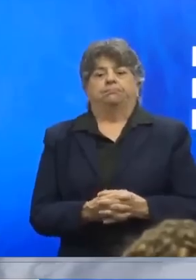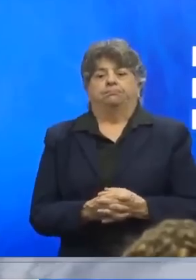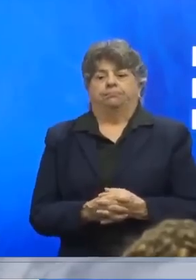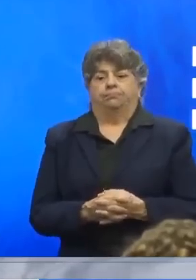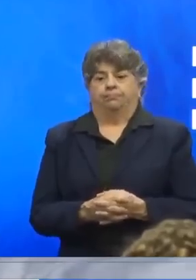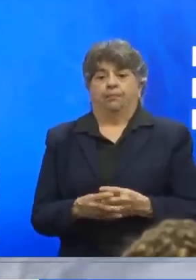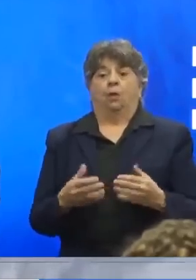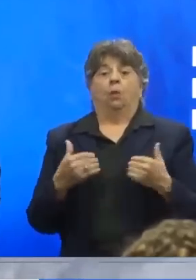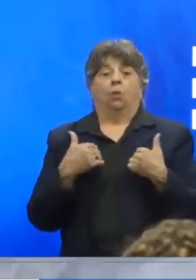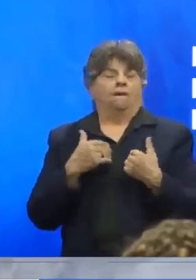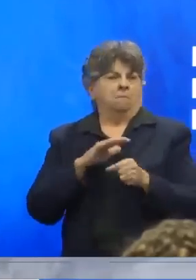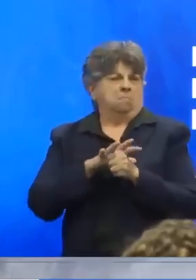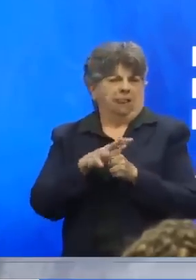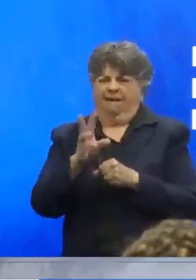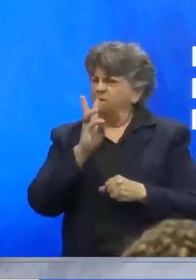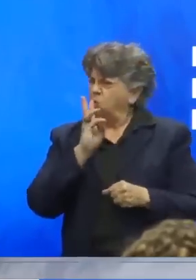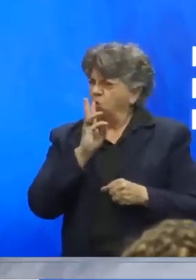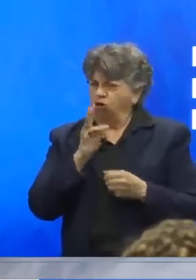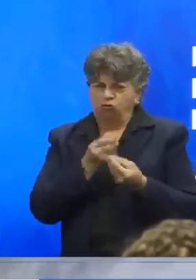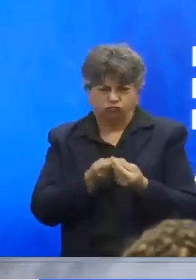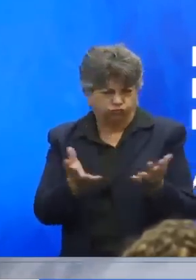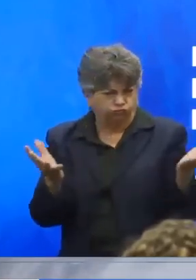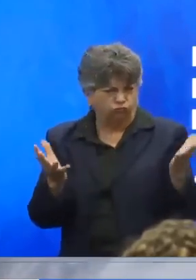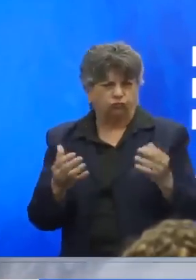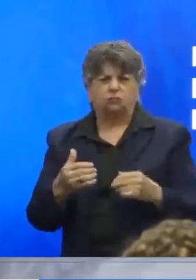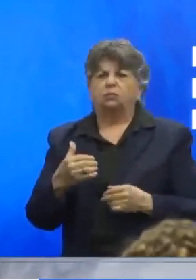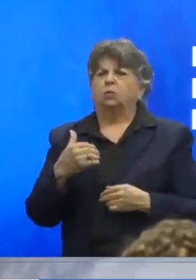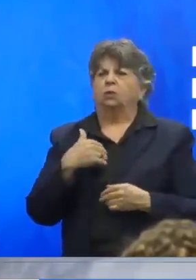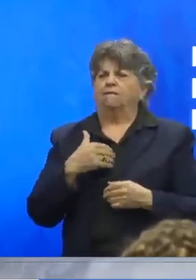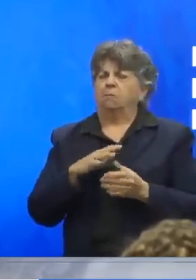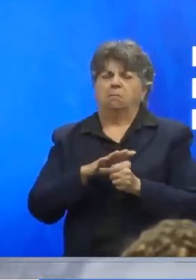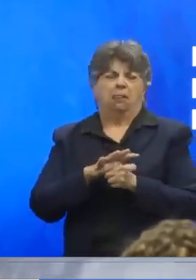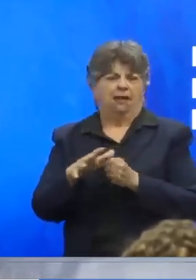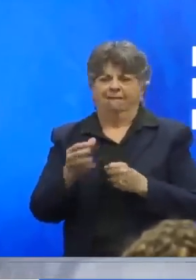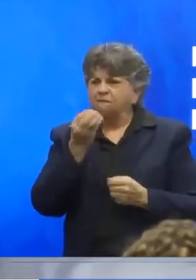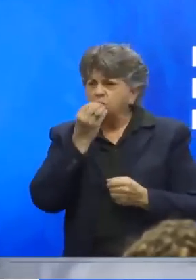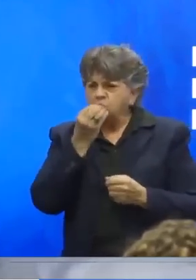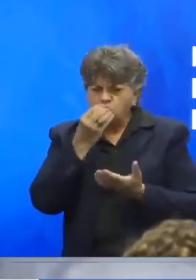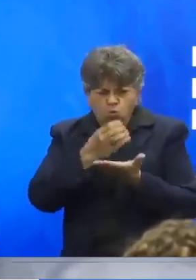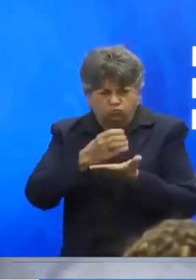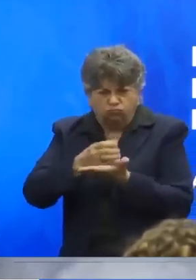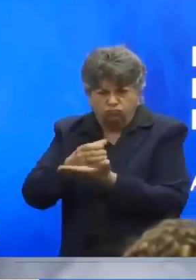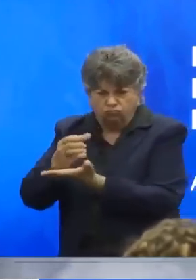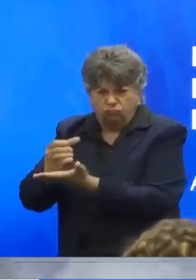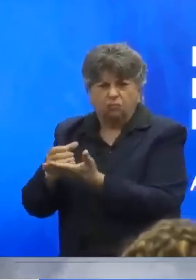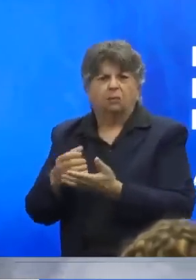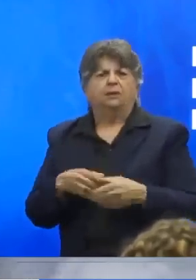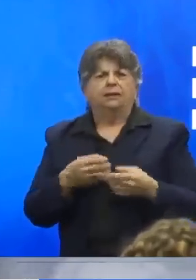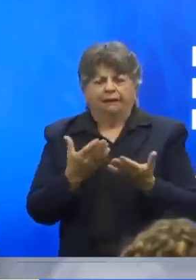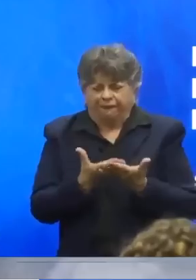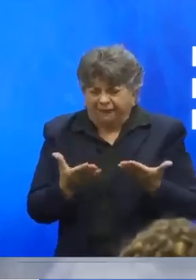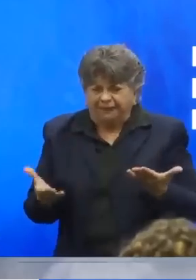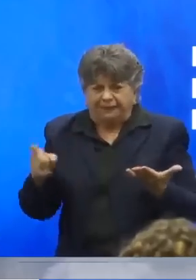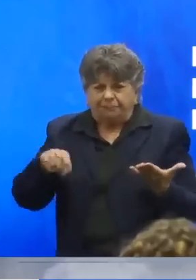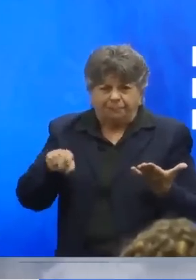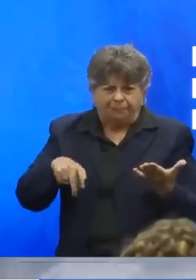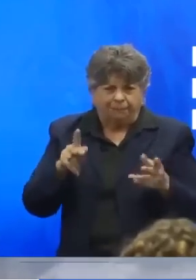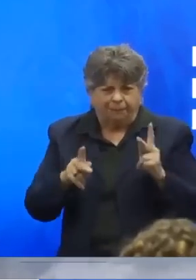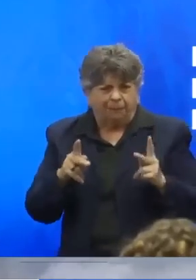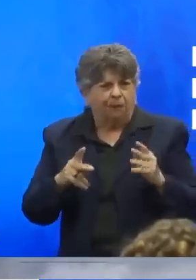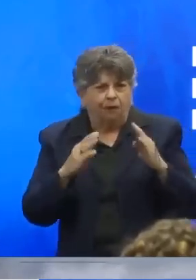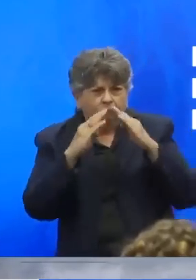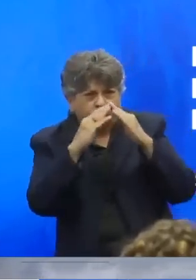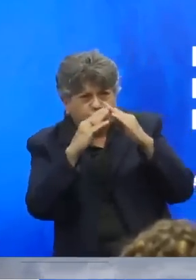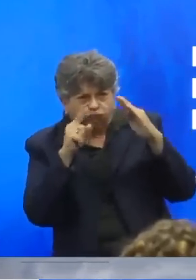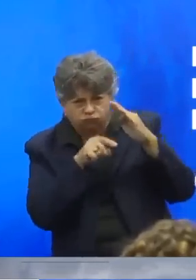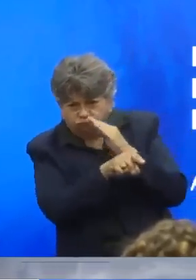water MREs, specialized equipment liaisons, water rescue teams, shelter nurses, and other resources, including the Florida